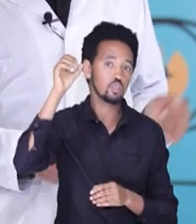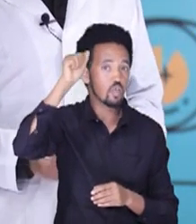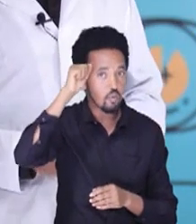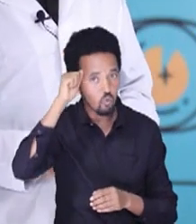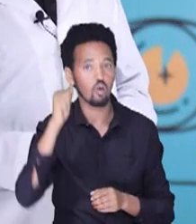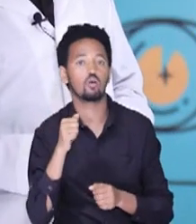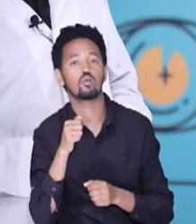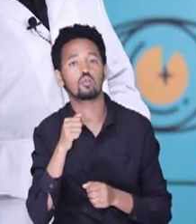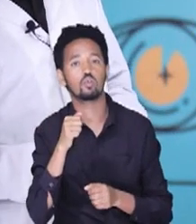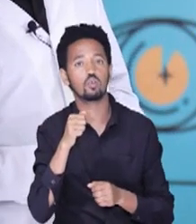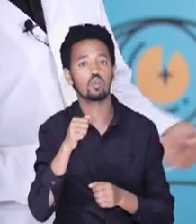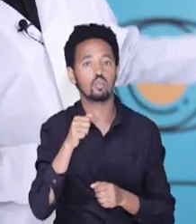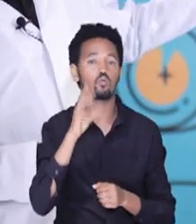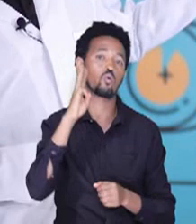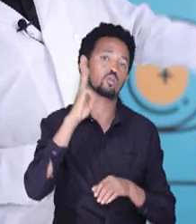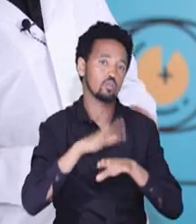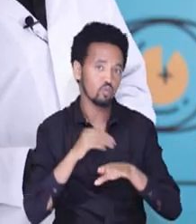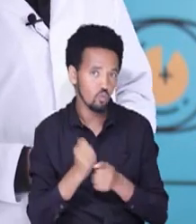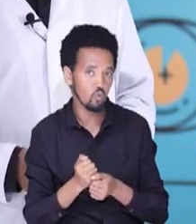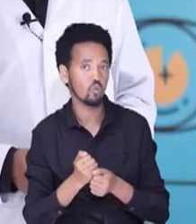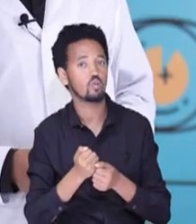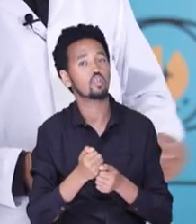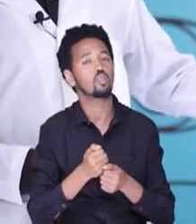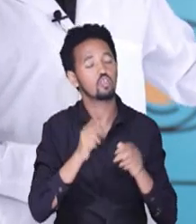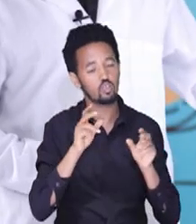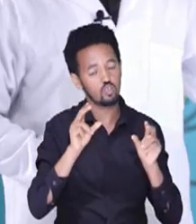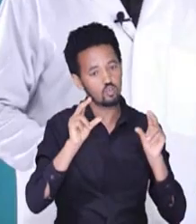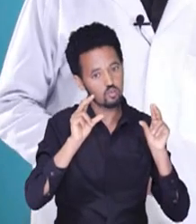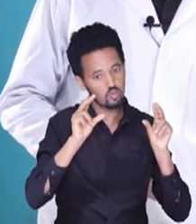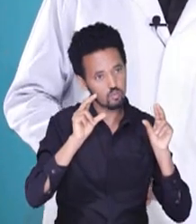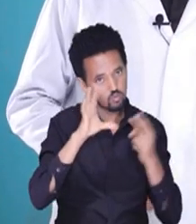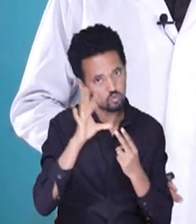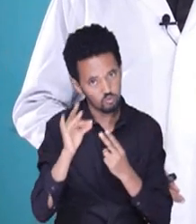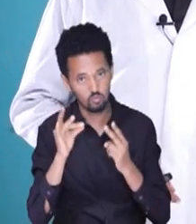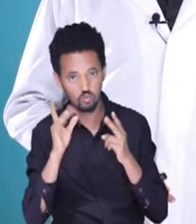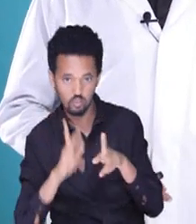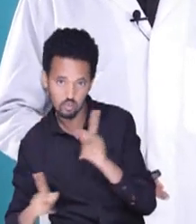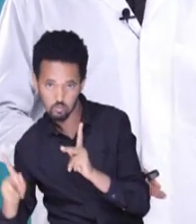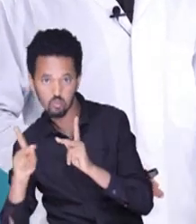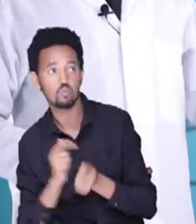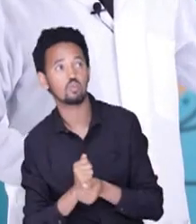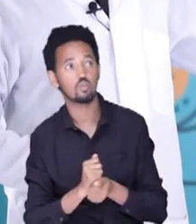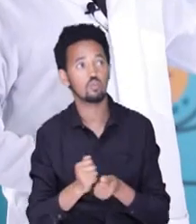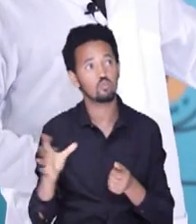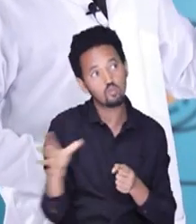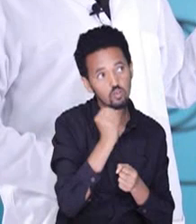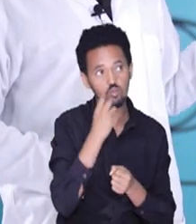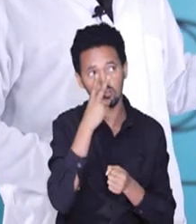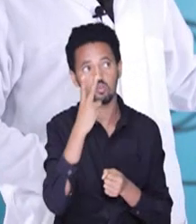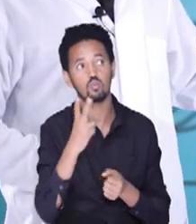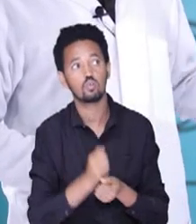the feudal ruling class. The common people consist the merchant, craftsmen,